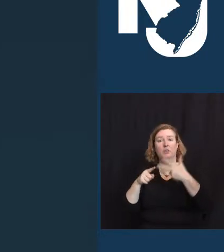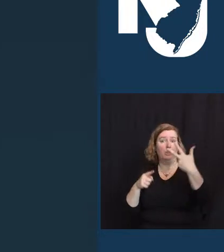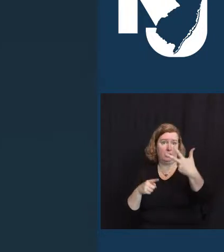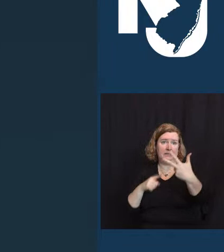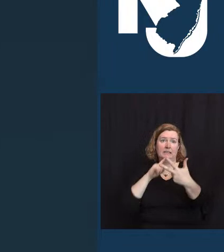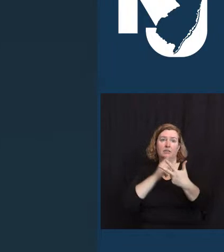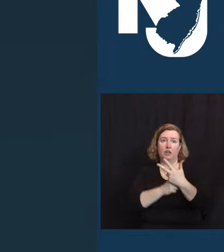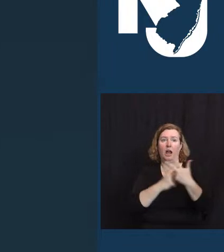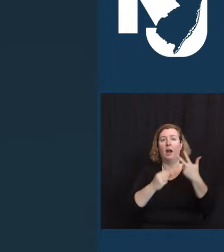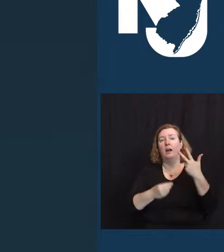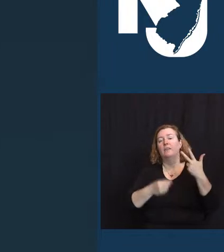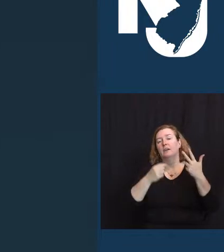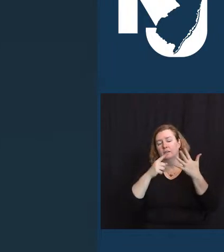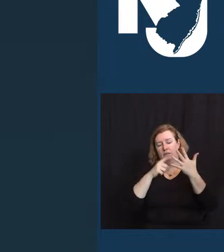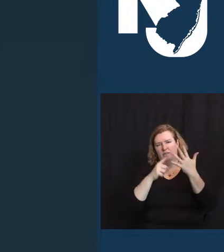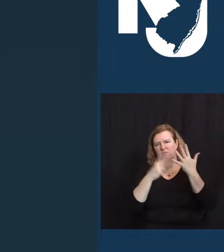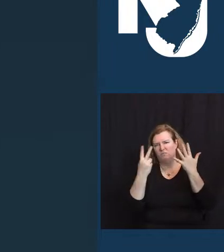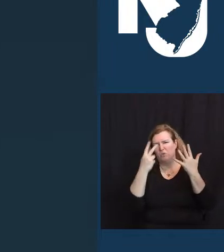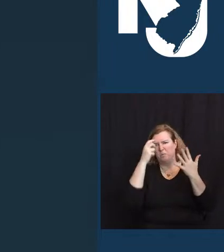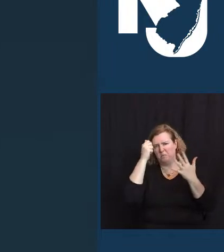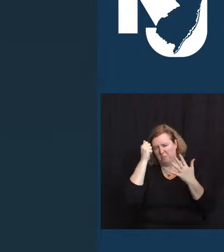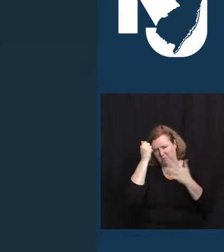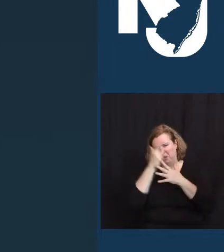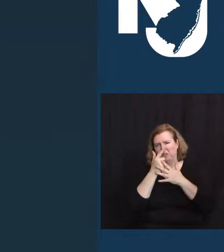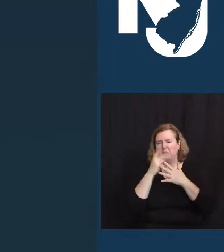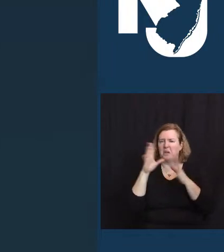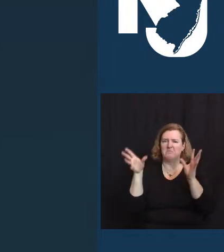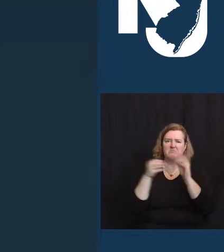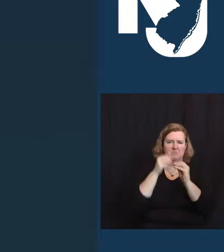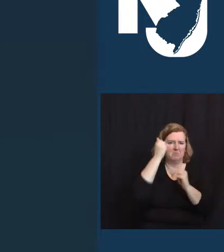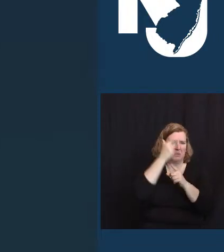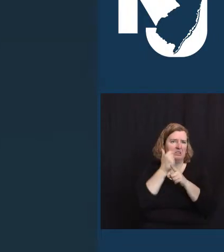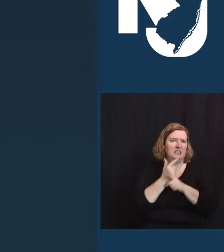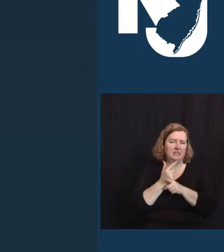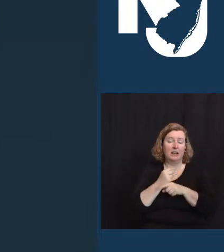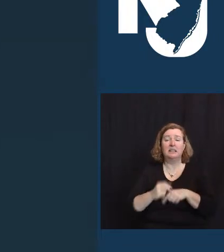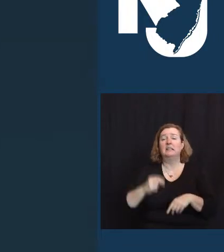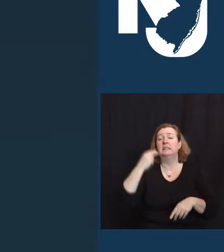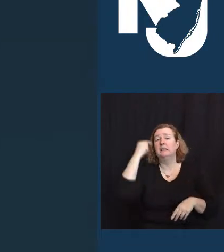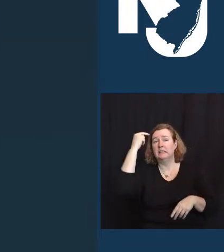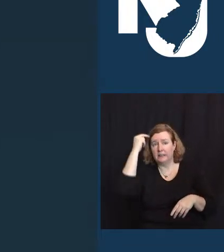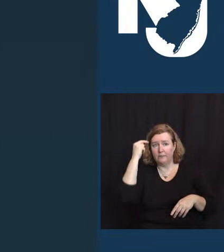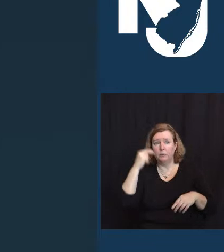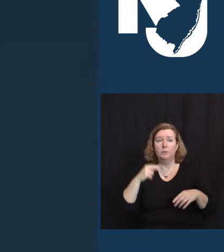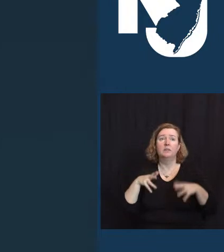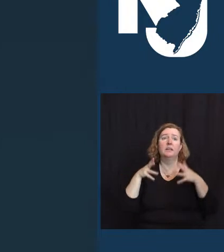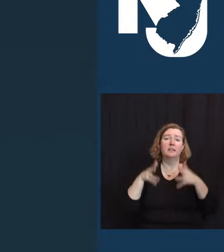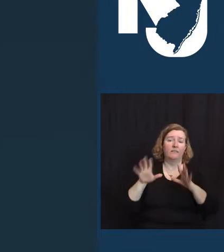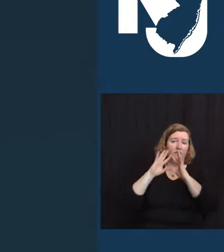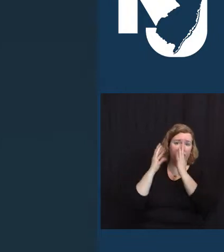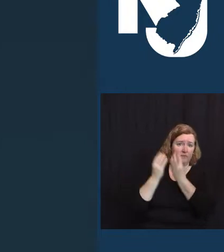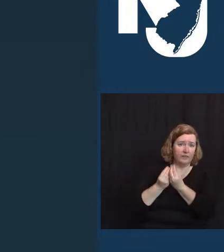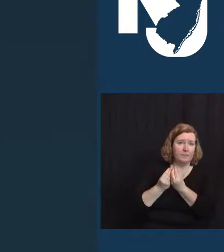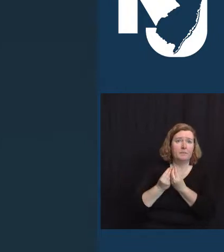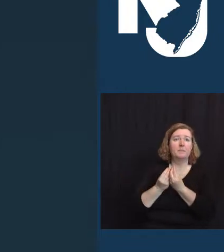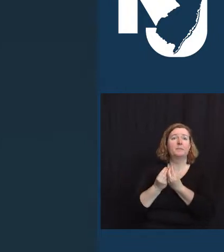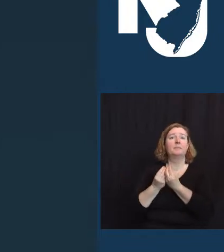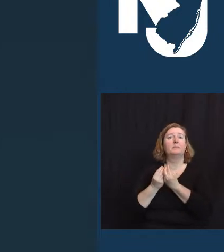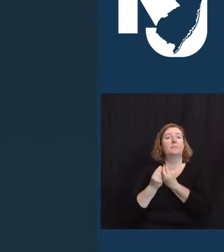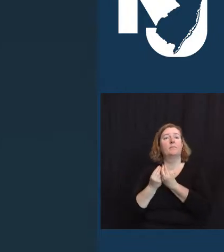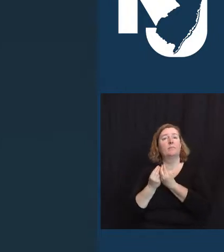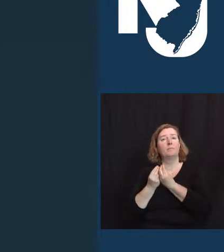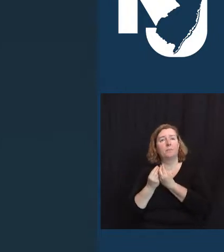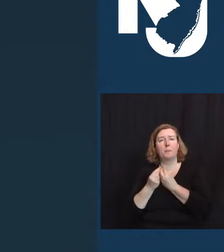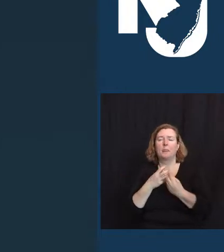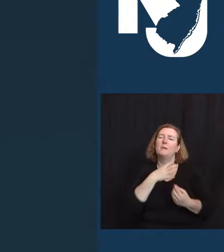brothers Antonio and David, along with numerous nieces and nephews. He also leaves behind his family at the Newark Police Department and the many,